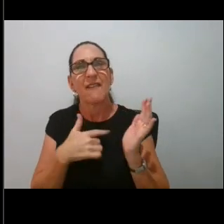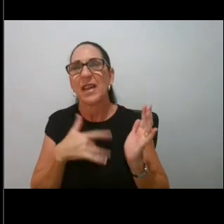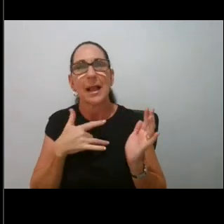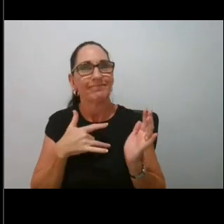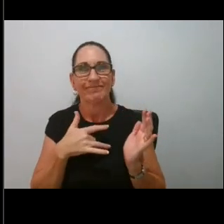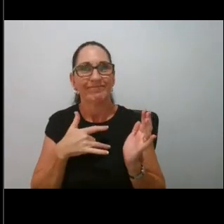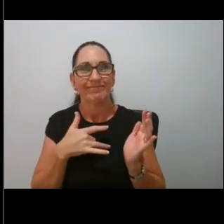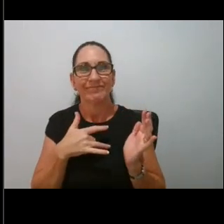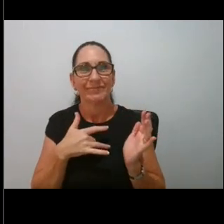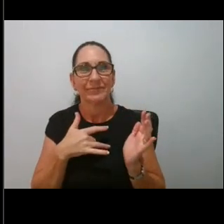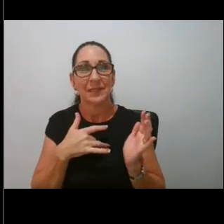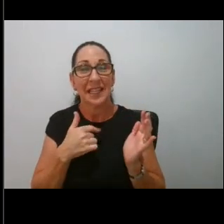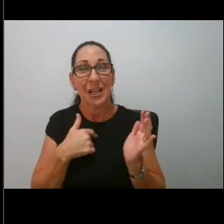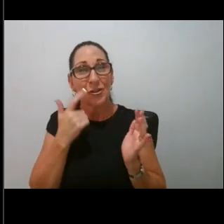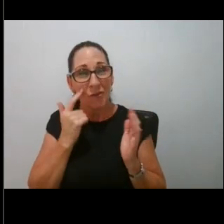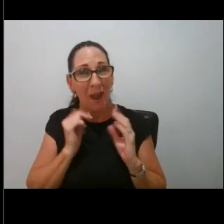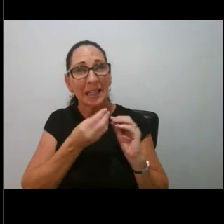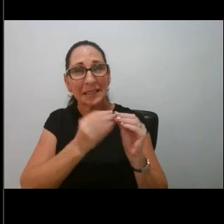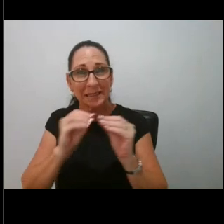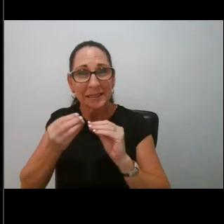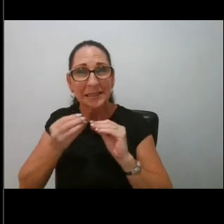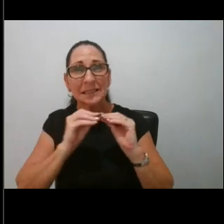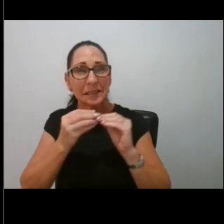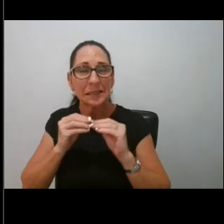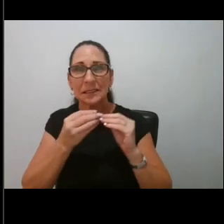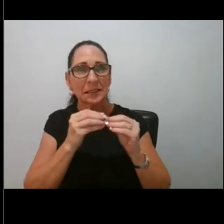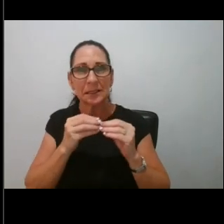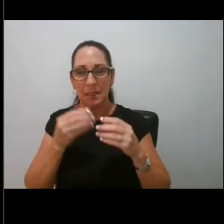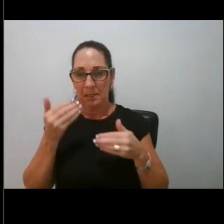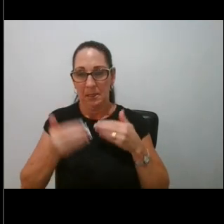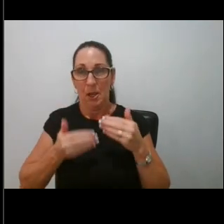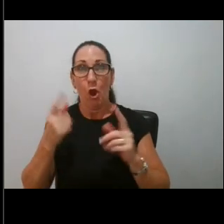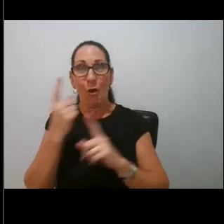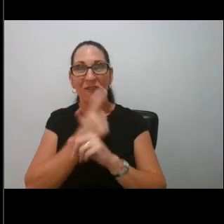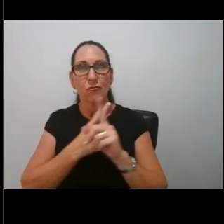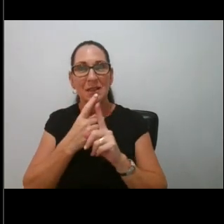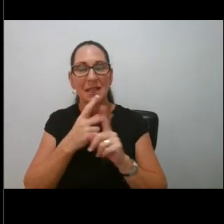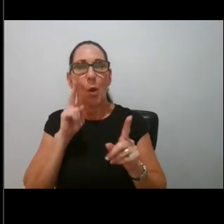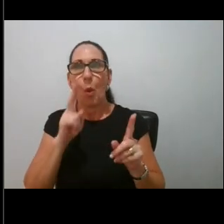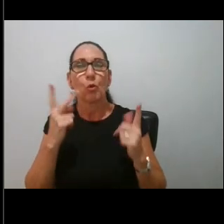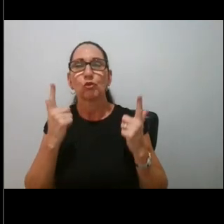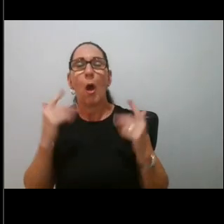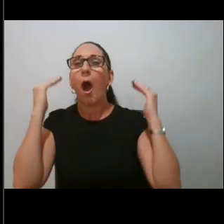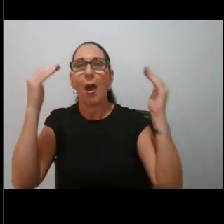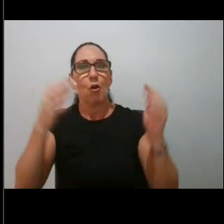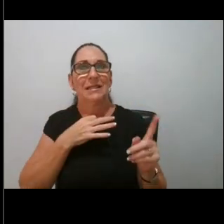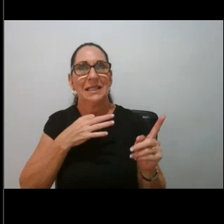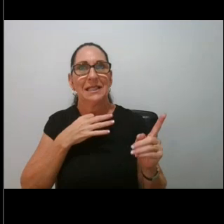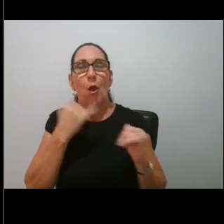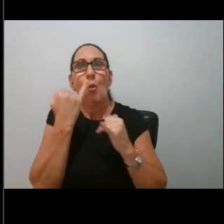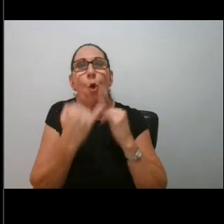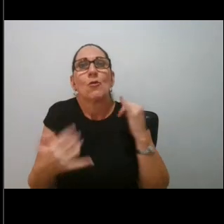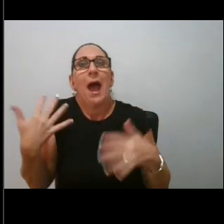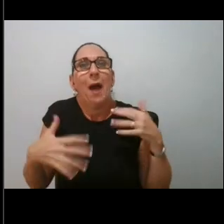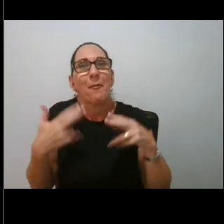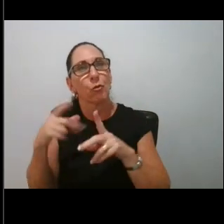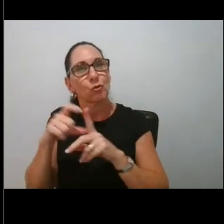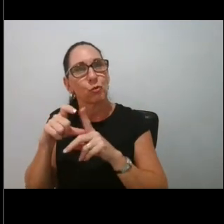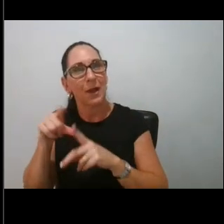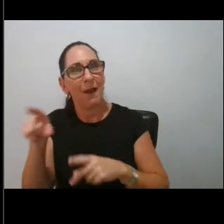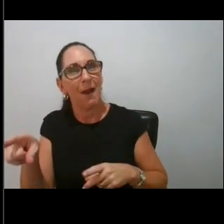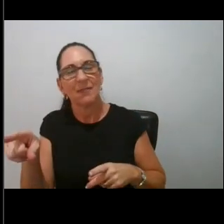how carefully we tried to structure a conference, there was too great a risk that he would do that and that would be harmful for her. So in the end,